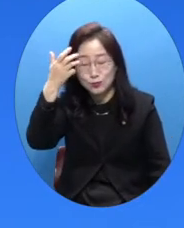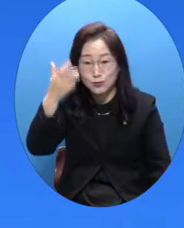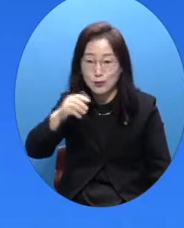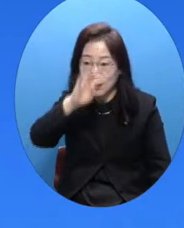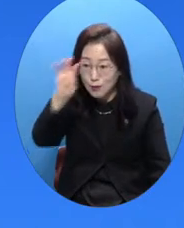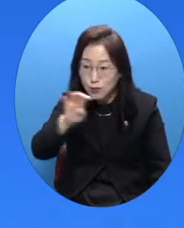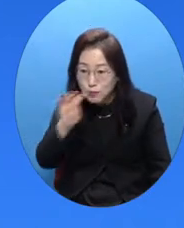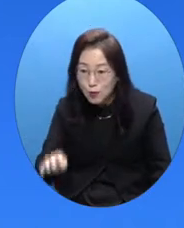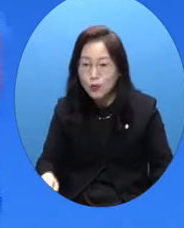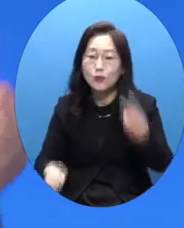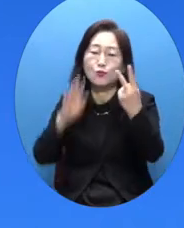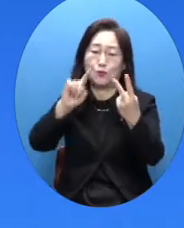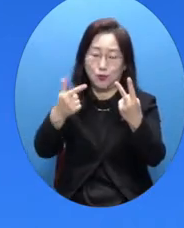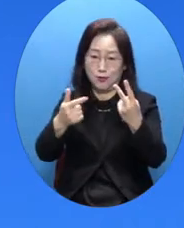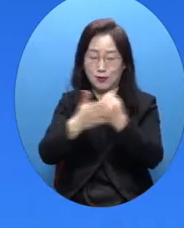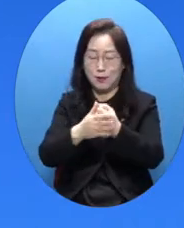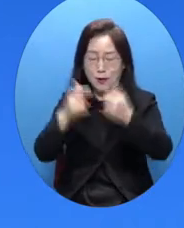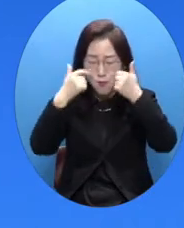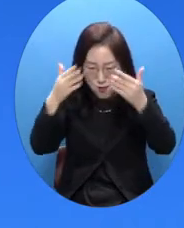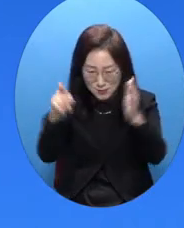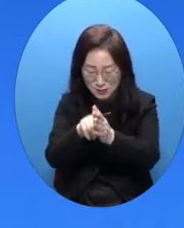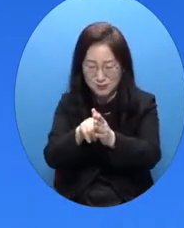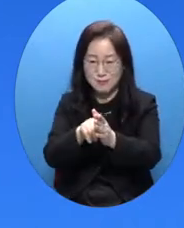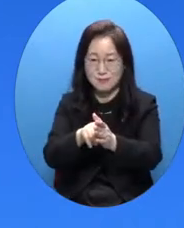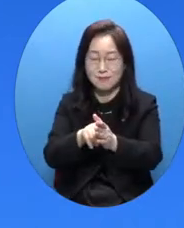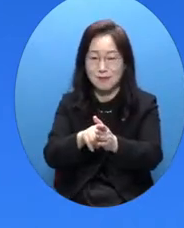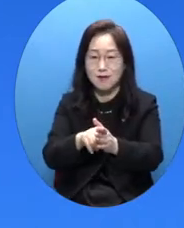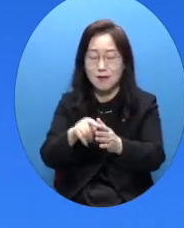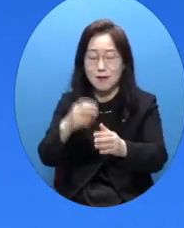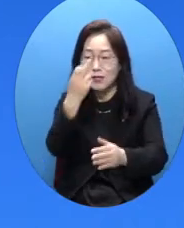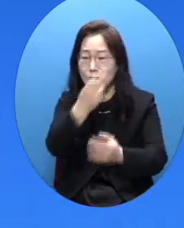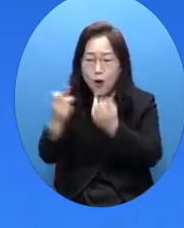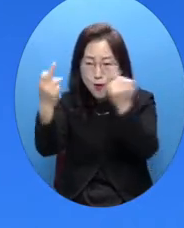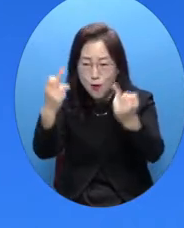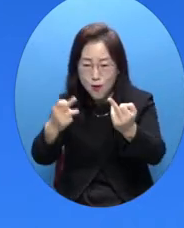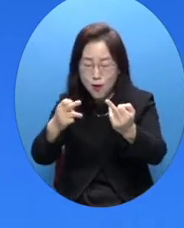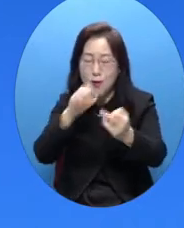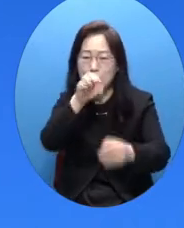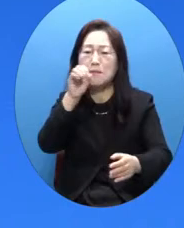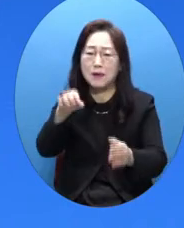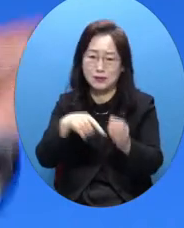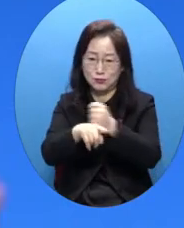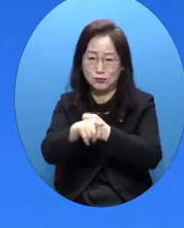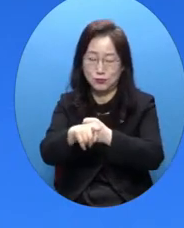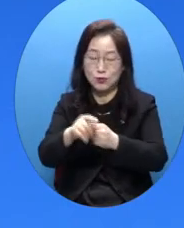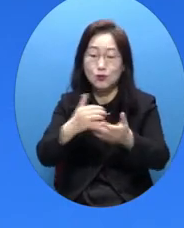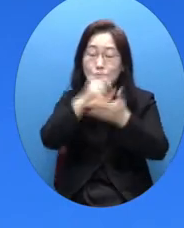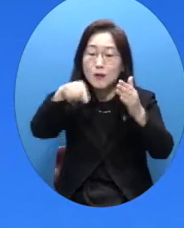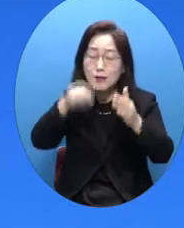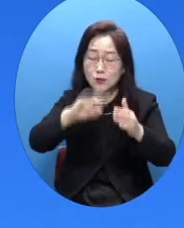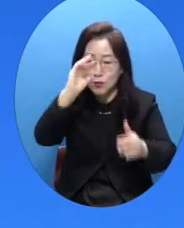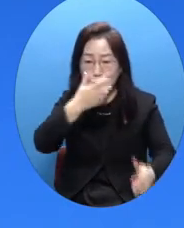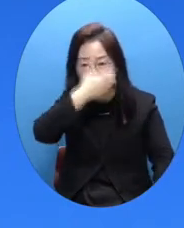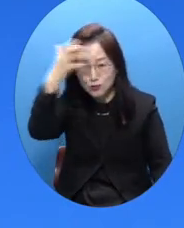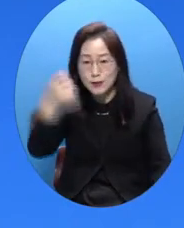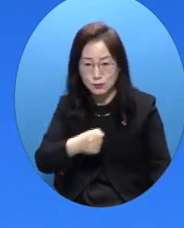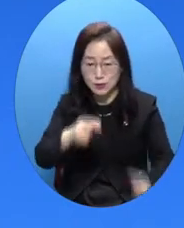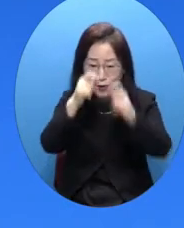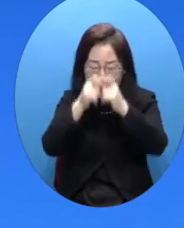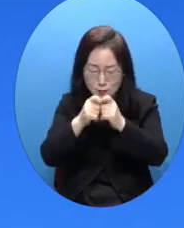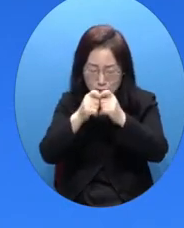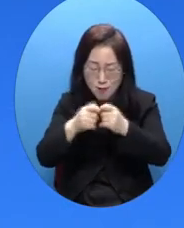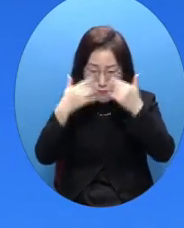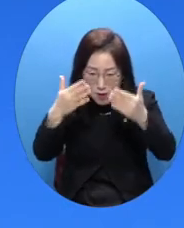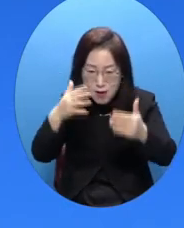he has a dream same dream over and over again he had a conviction and talked about it have a holy dream in the Lord have a specific